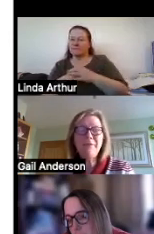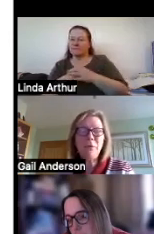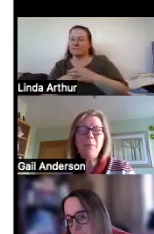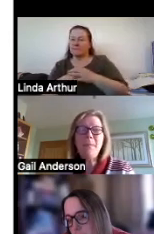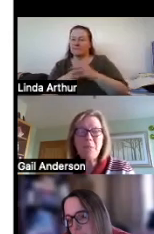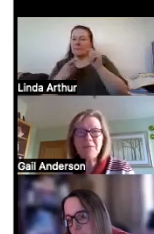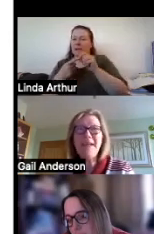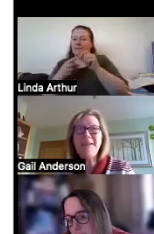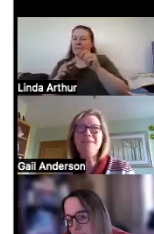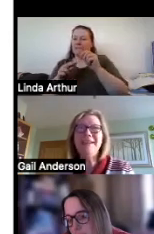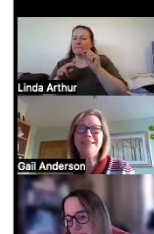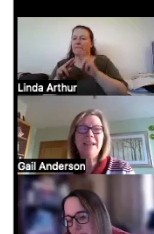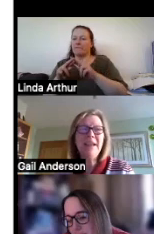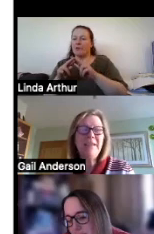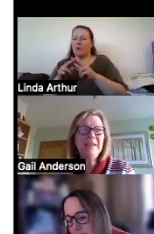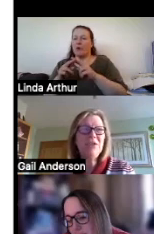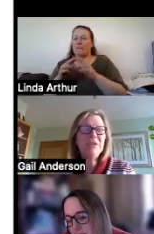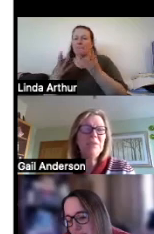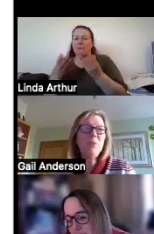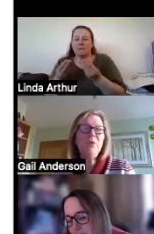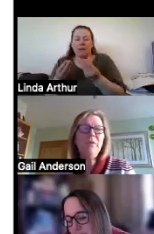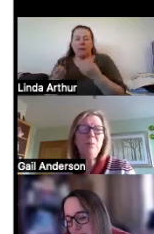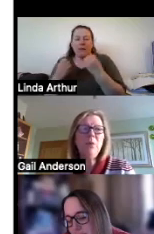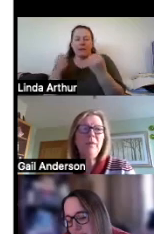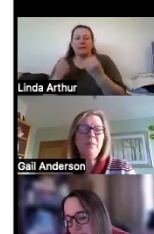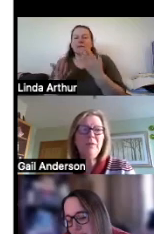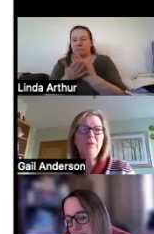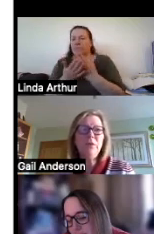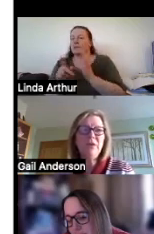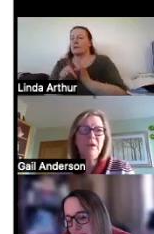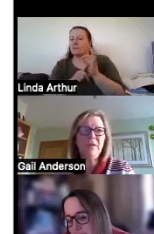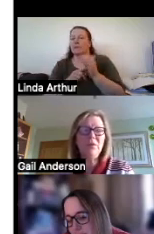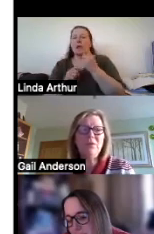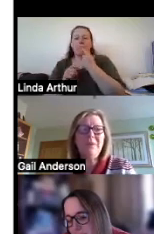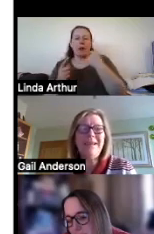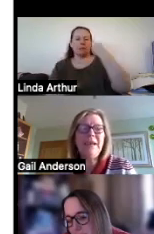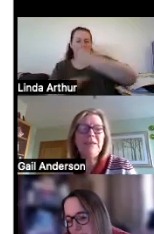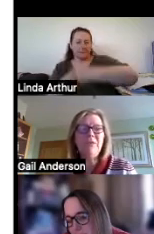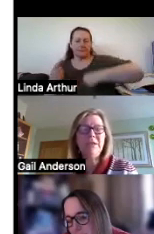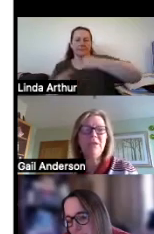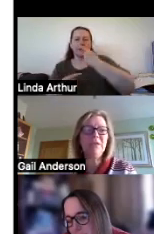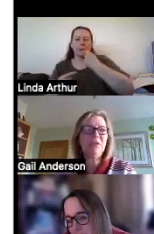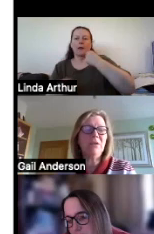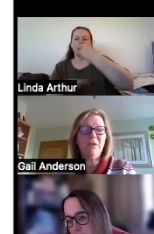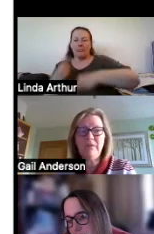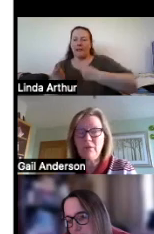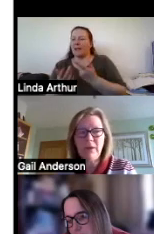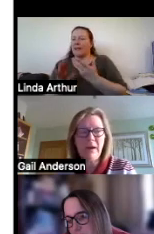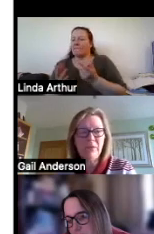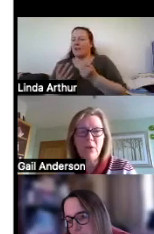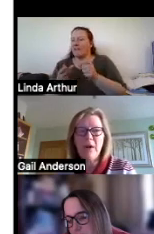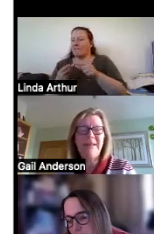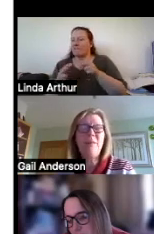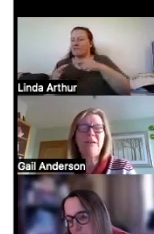pelvic floor muscle exercises, that it does improve the blood flow to the area. So if there's been any lacerations, or if you